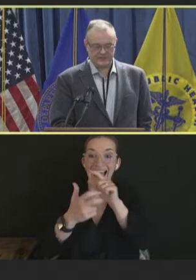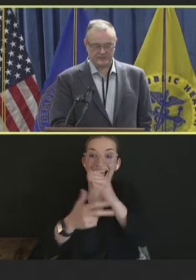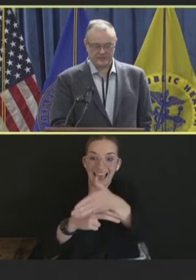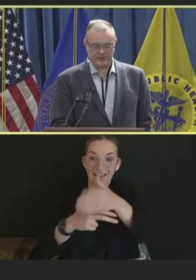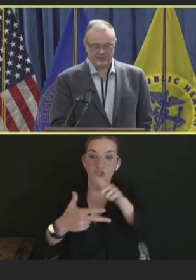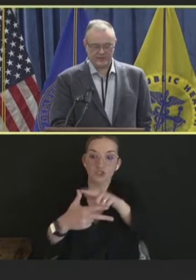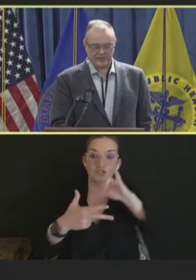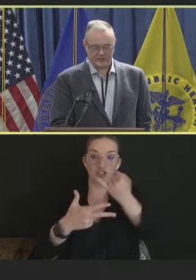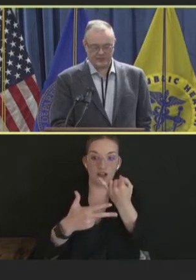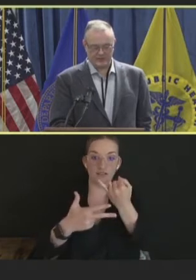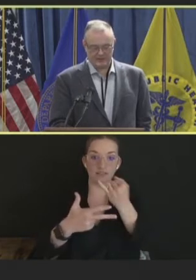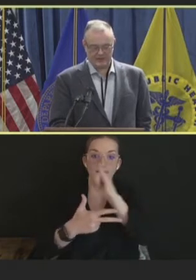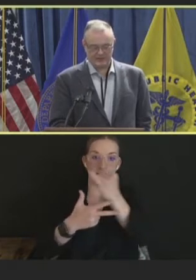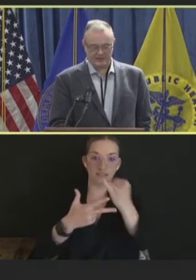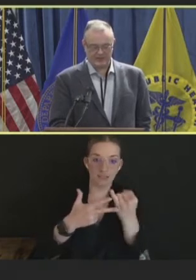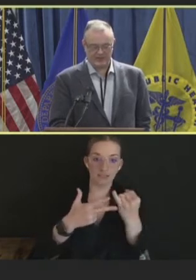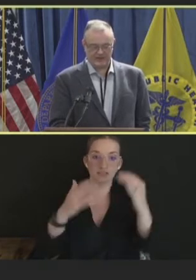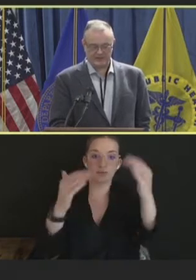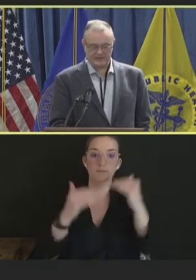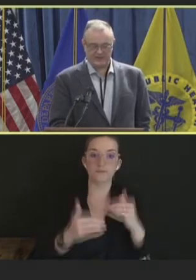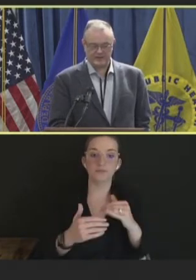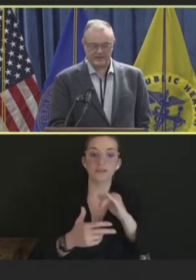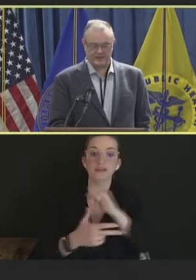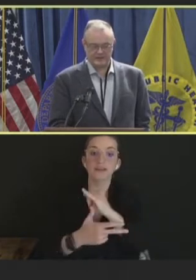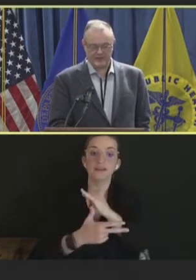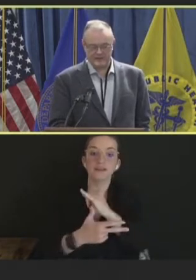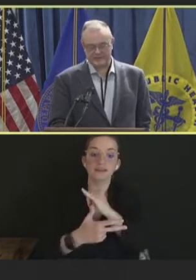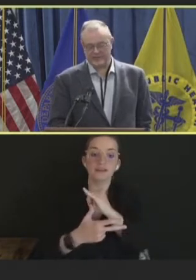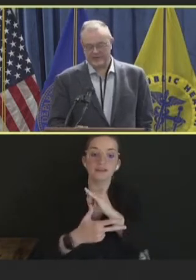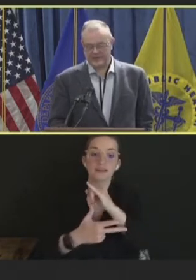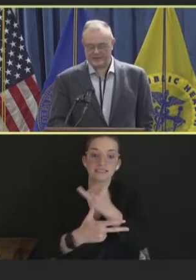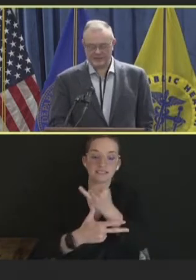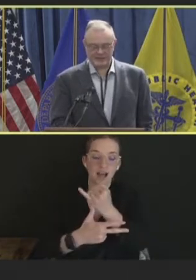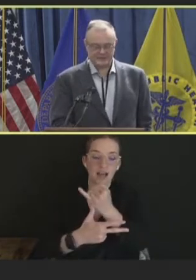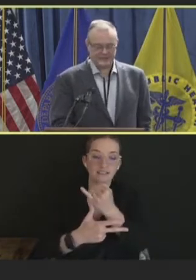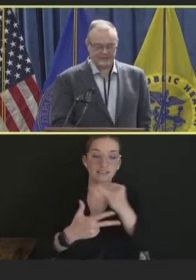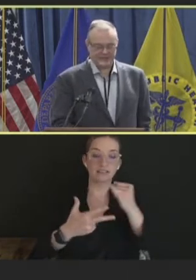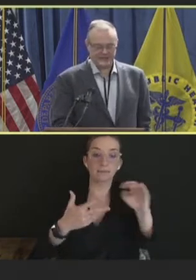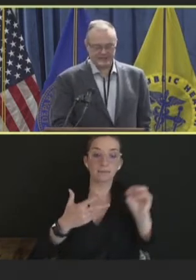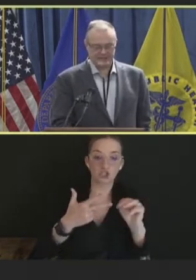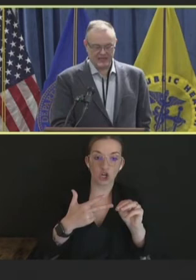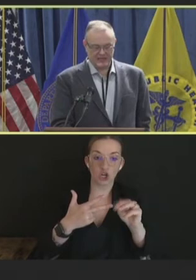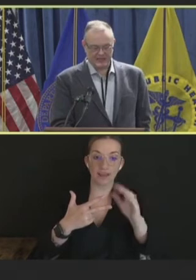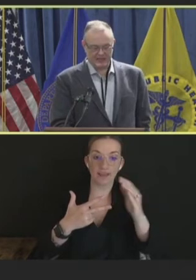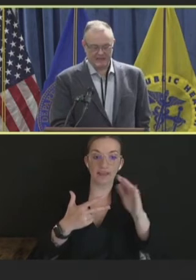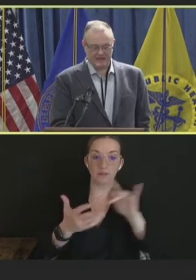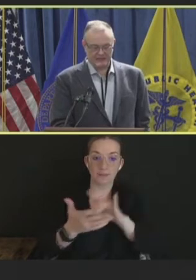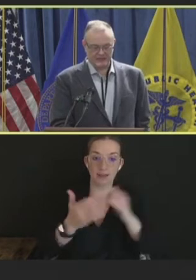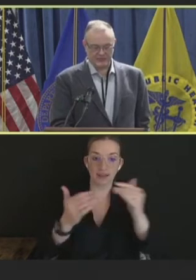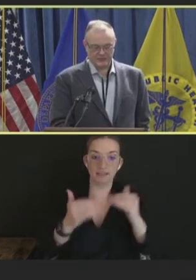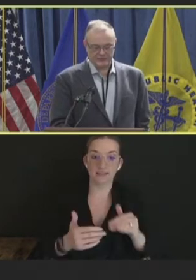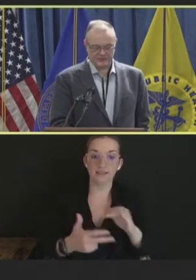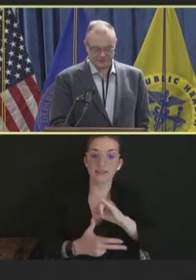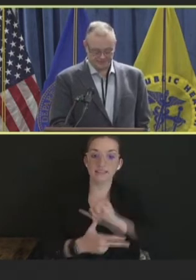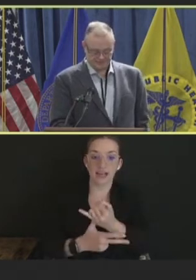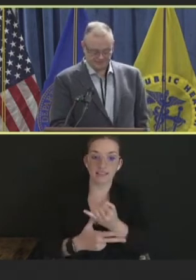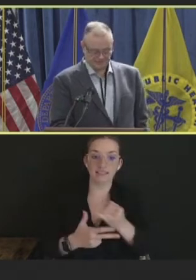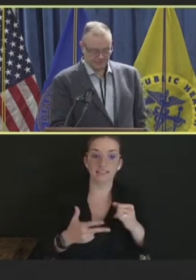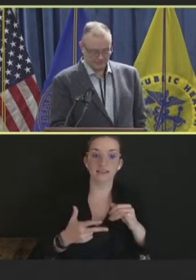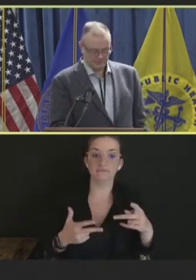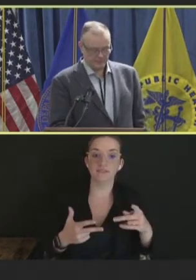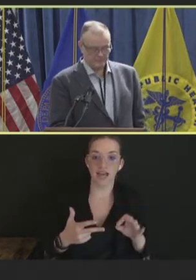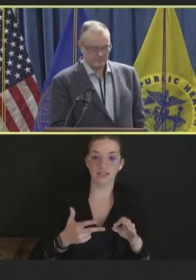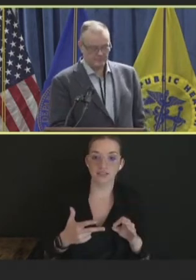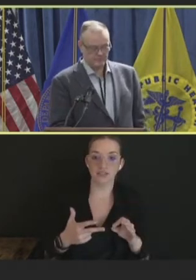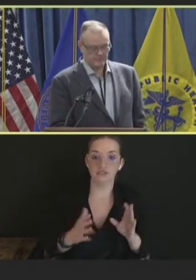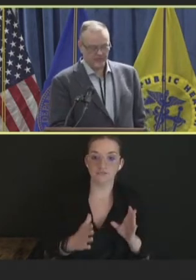boost Moderna in the middle, and Pfizer at the bottom. And panel C is the Pfizer boost.